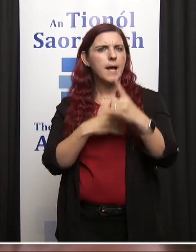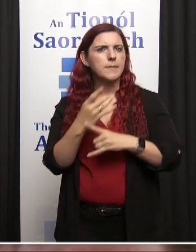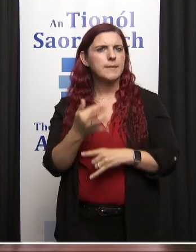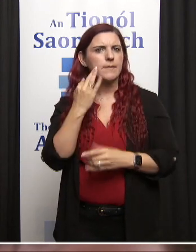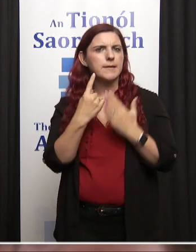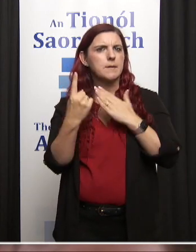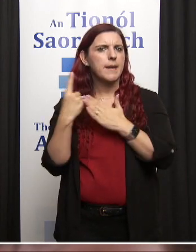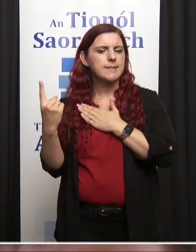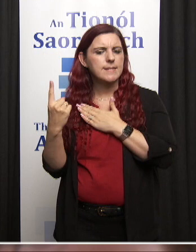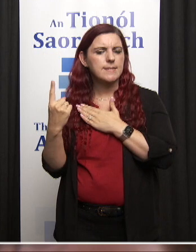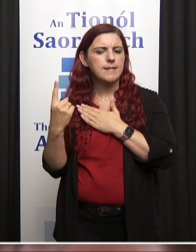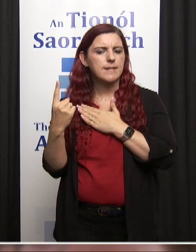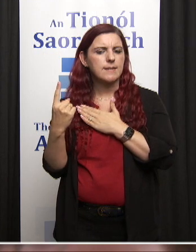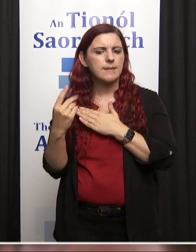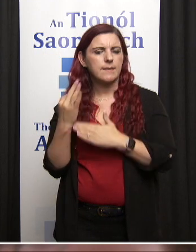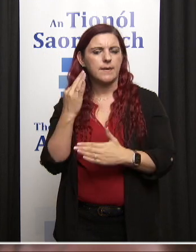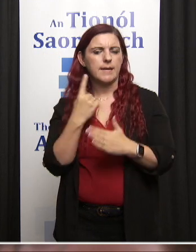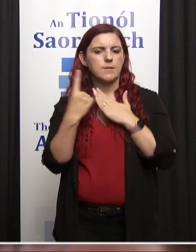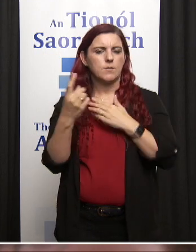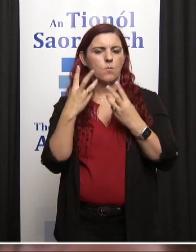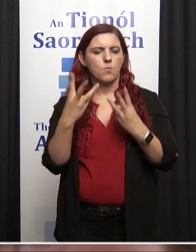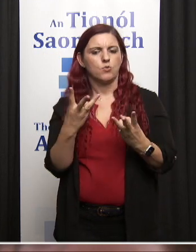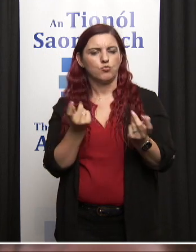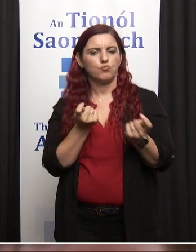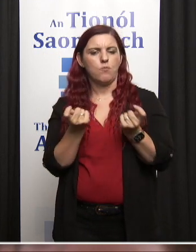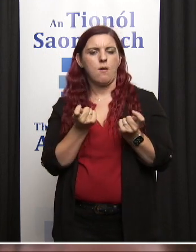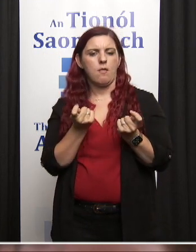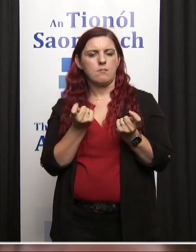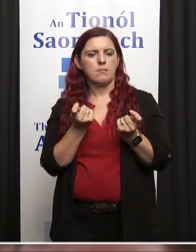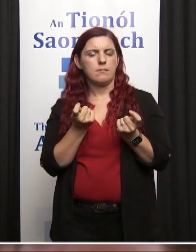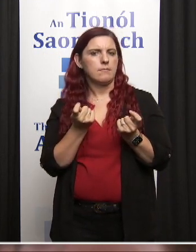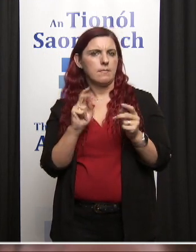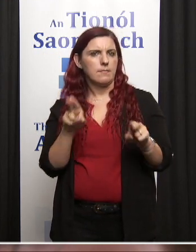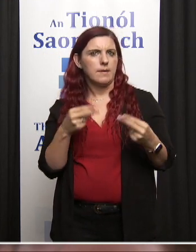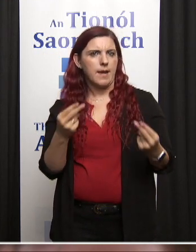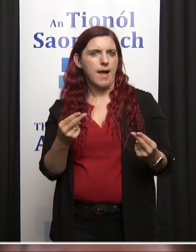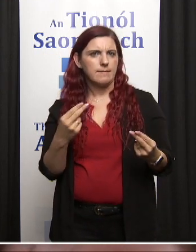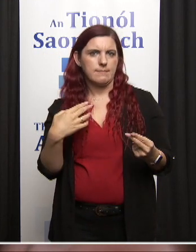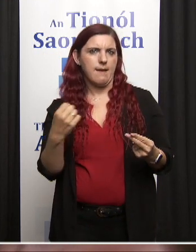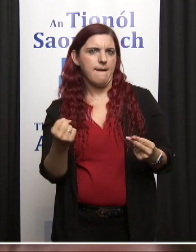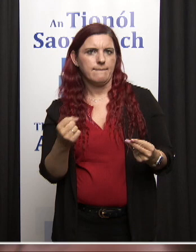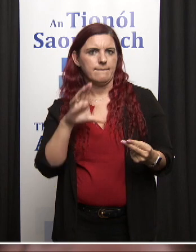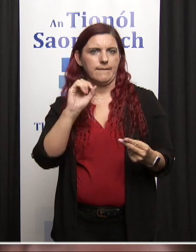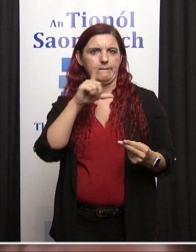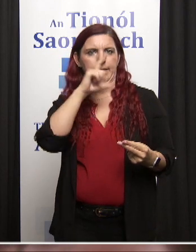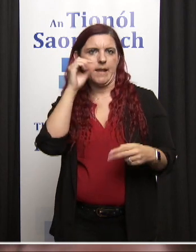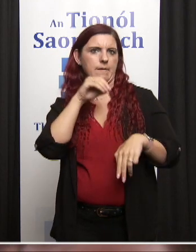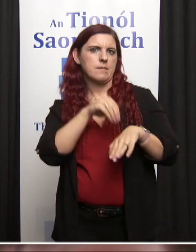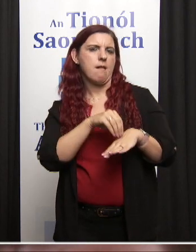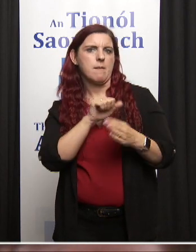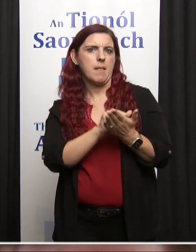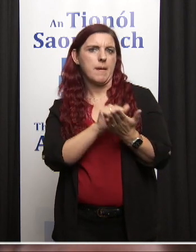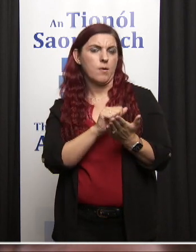independents? If an independent wanted to run, you can't have 50 names obviously on a ballot paper. Will there be